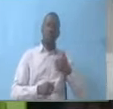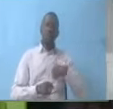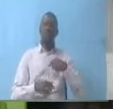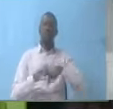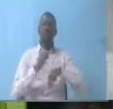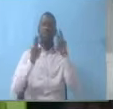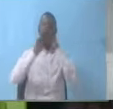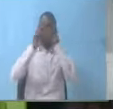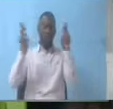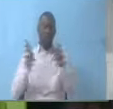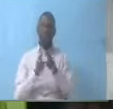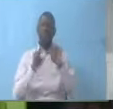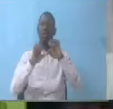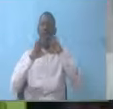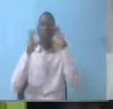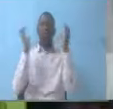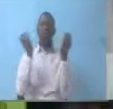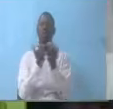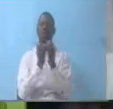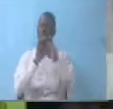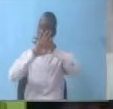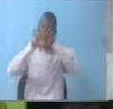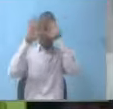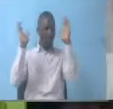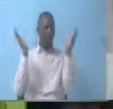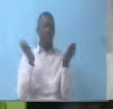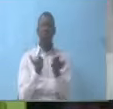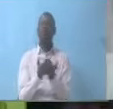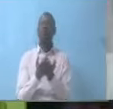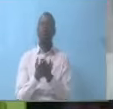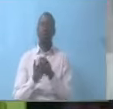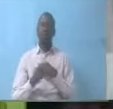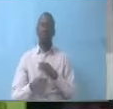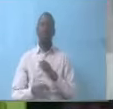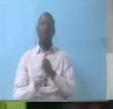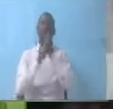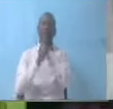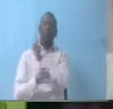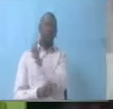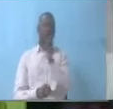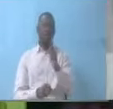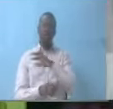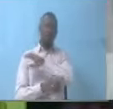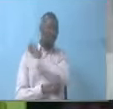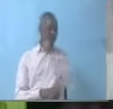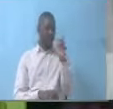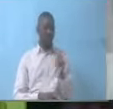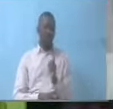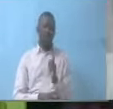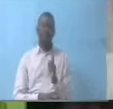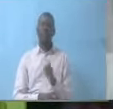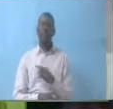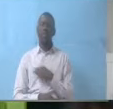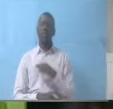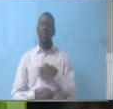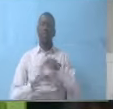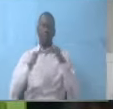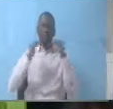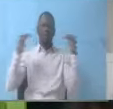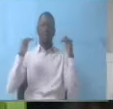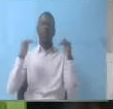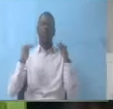and the international community at large, that you grant each and every one of them the equal dose